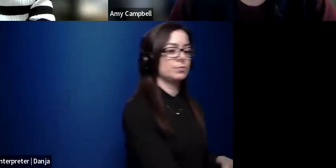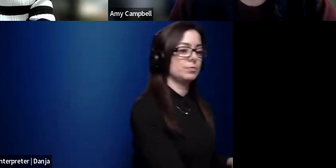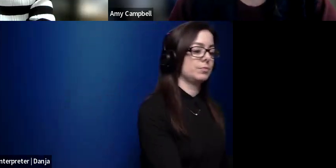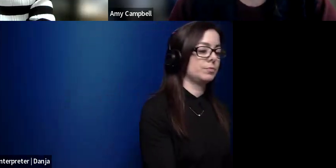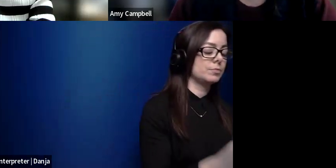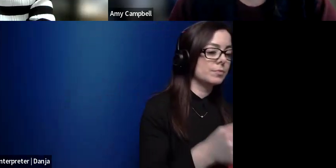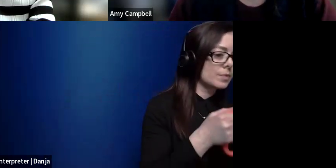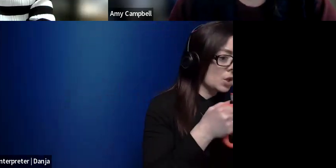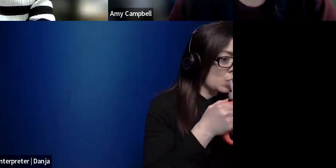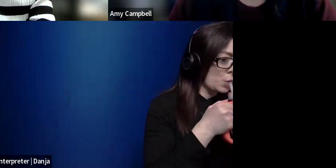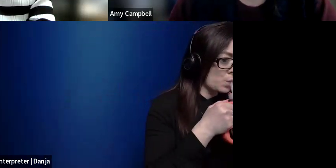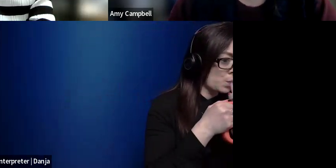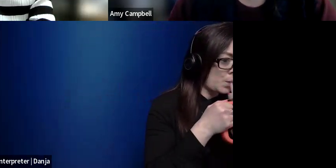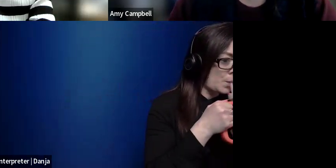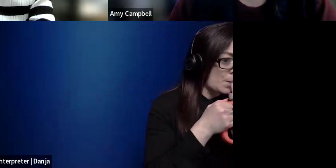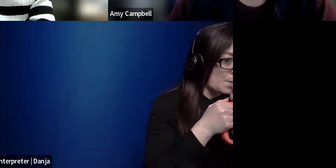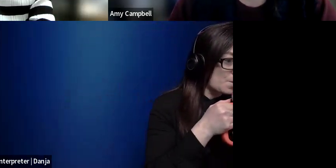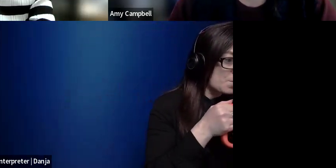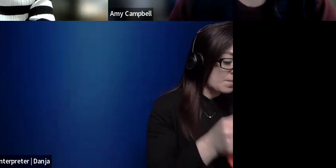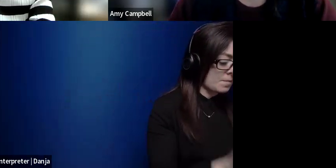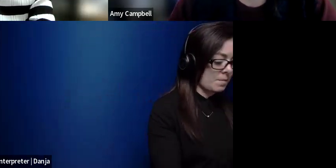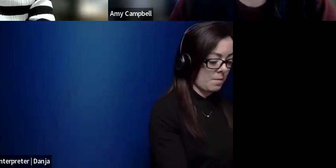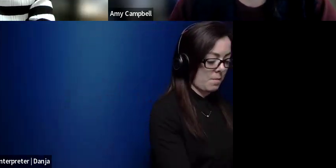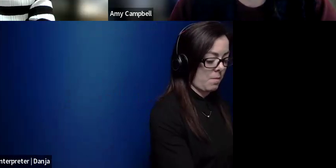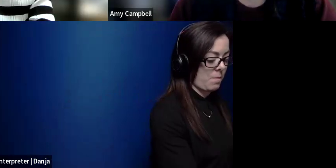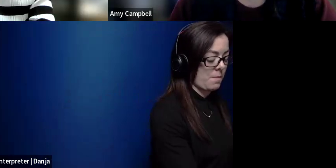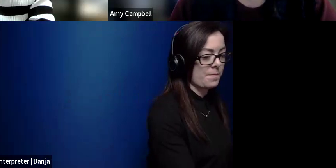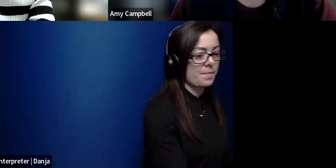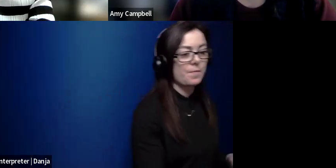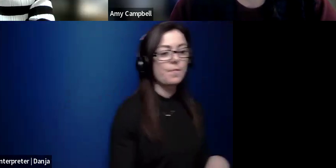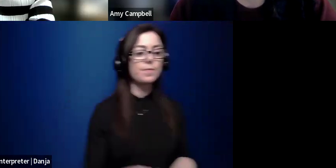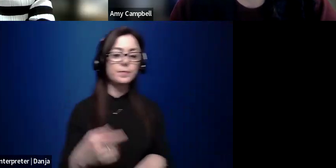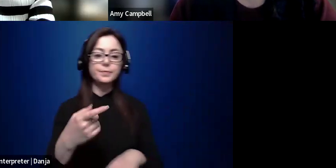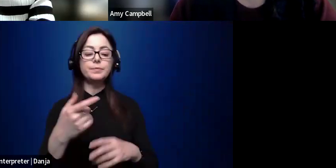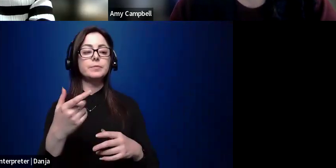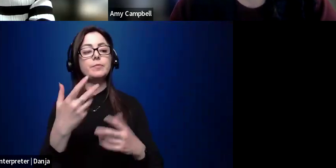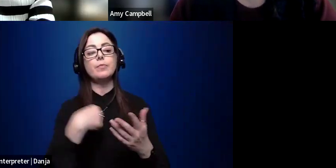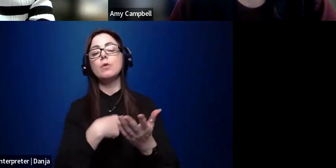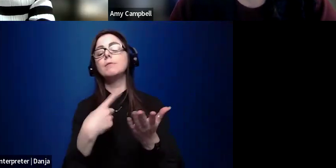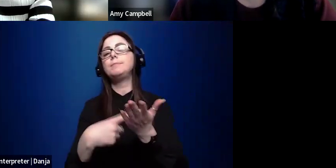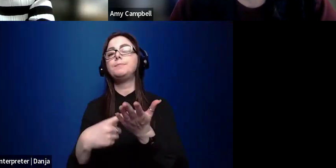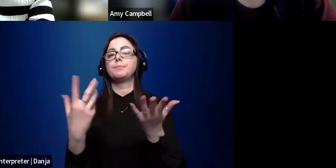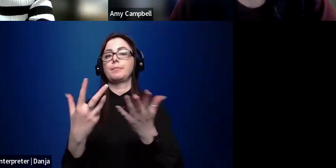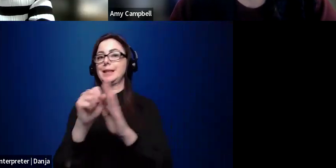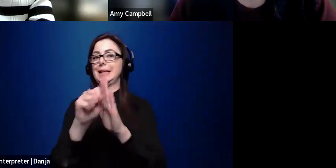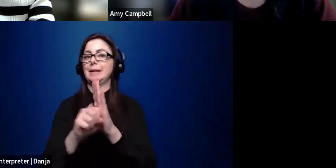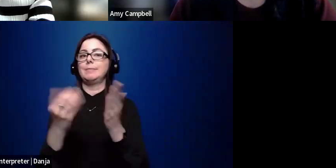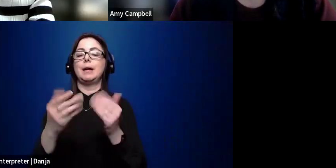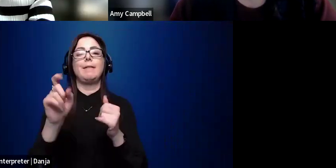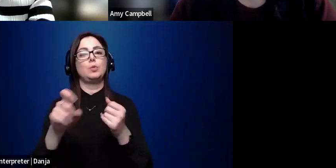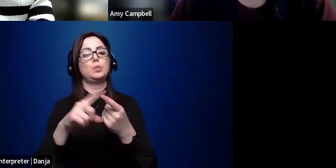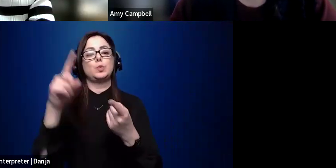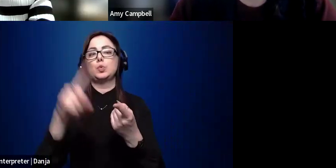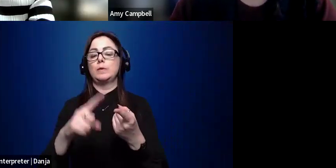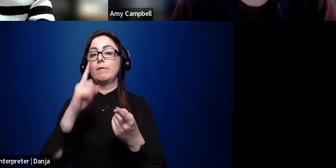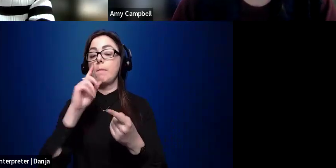So states only have a few ways to reduce their Medicaid costs. When we're talking about what states might have to reduce their Medicaid costs, we're